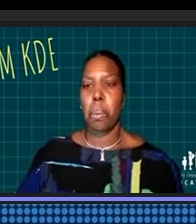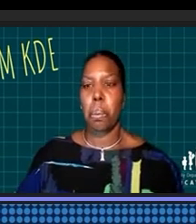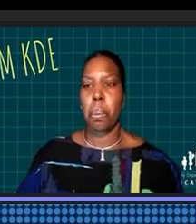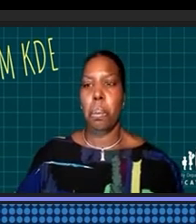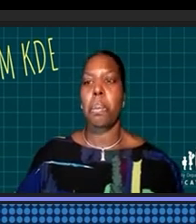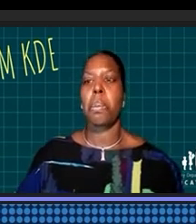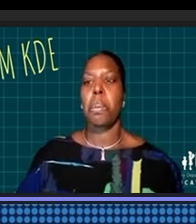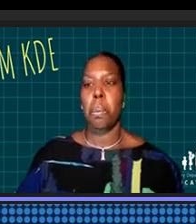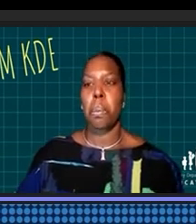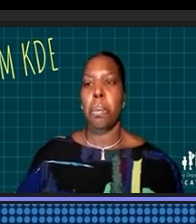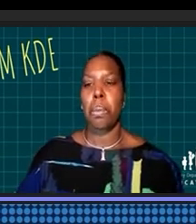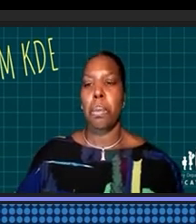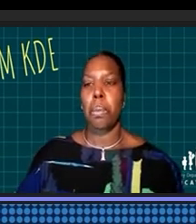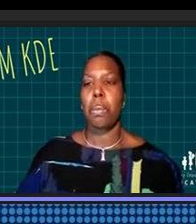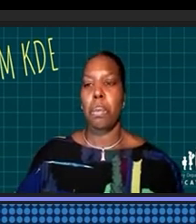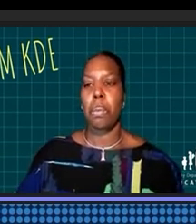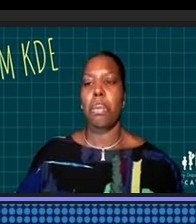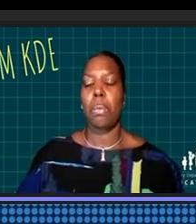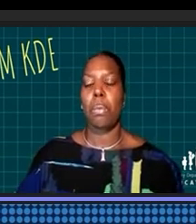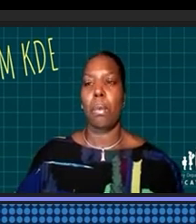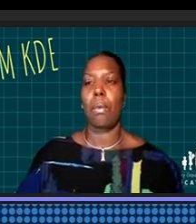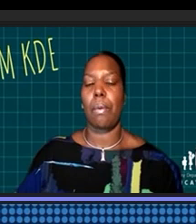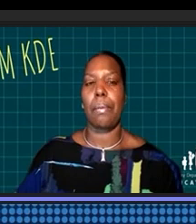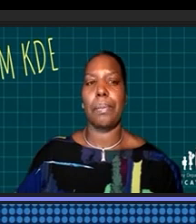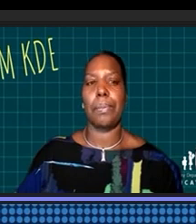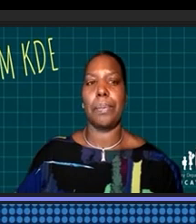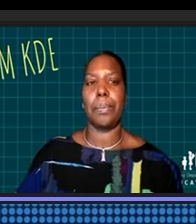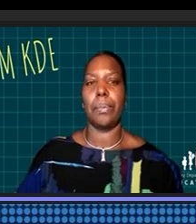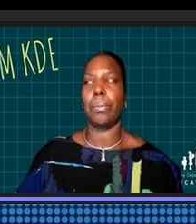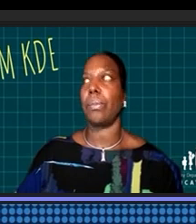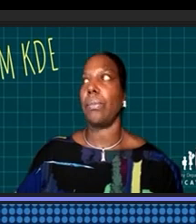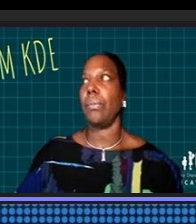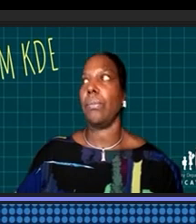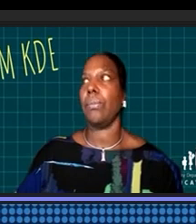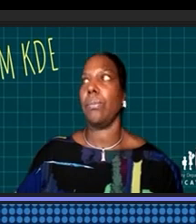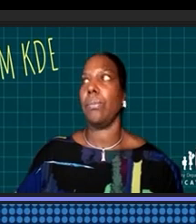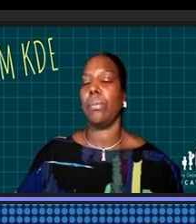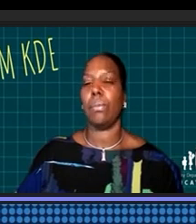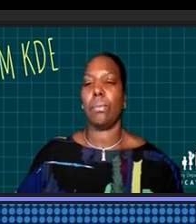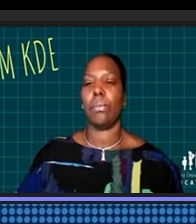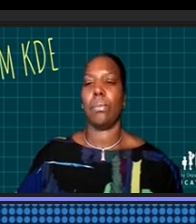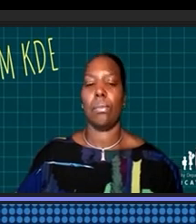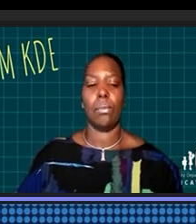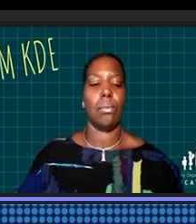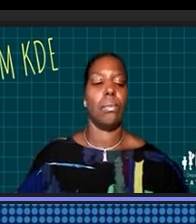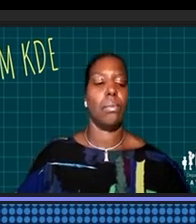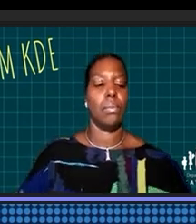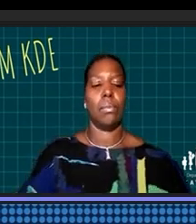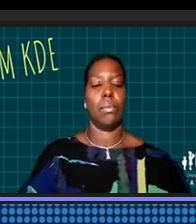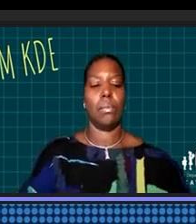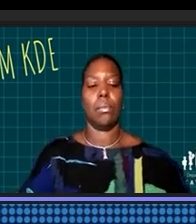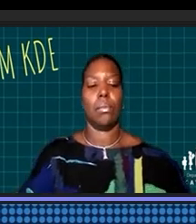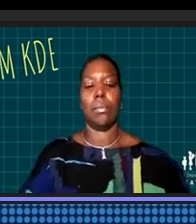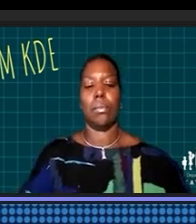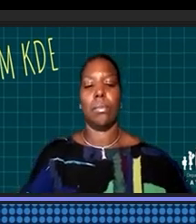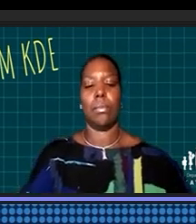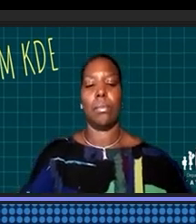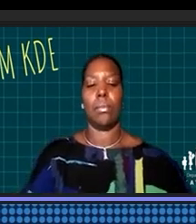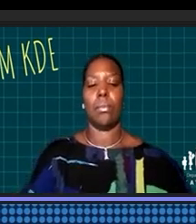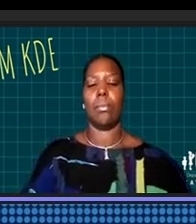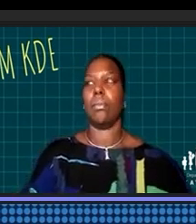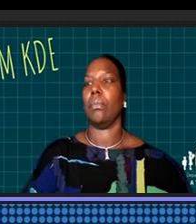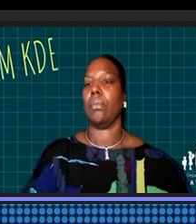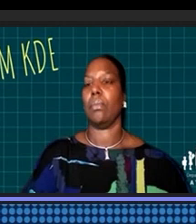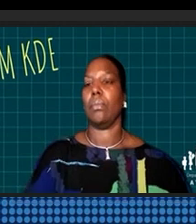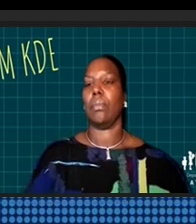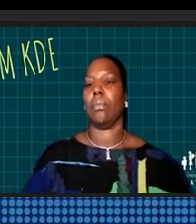questions in the chat so that I can address those as they come up. I would encourage you, we will have some time at the end to